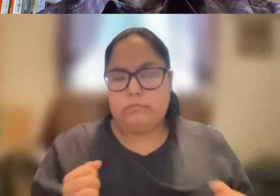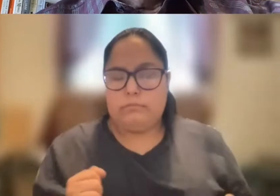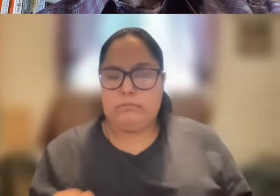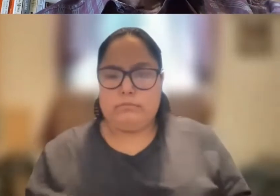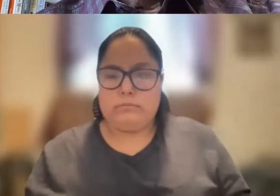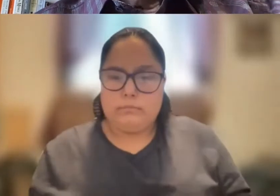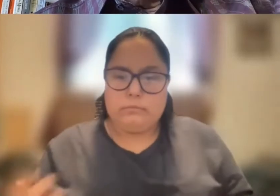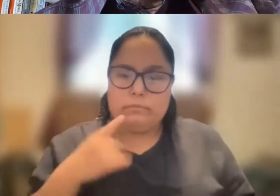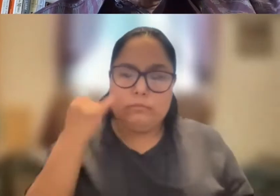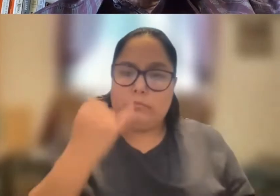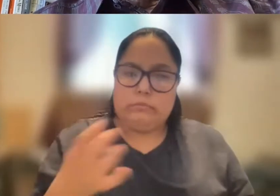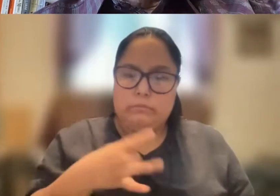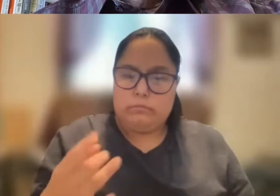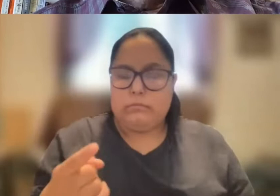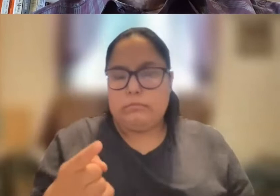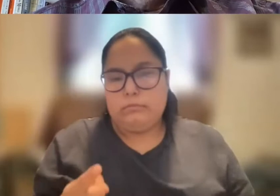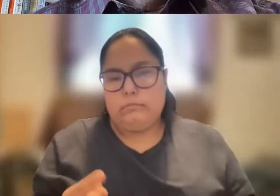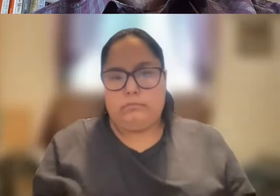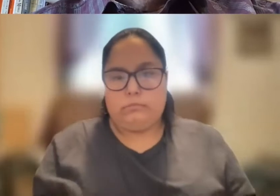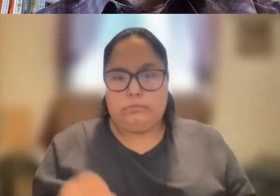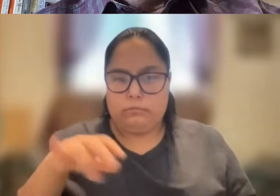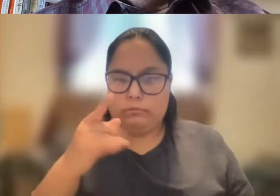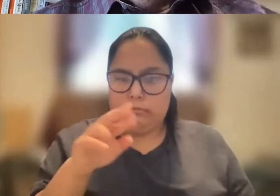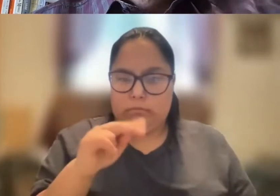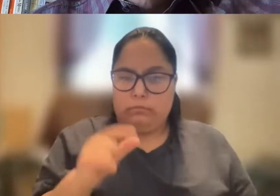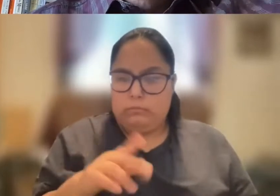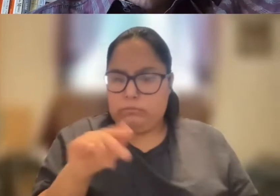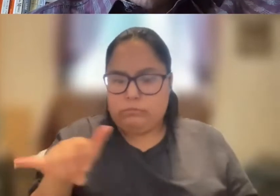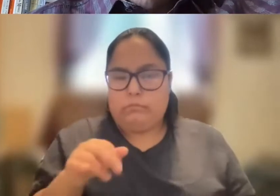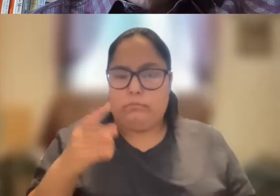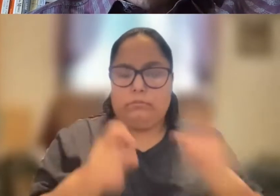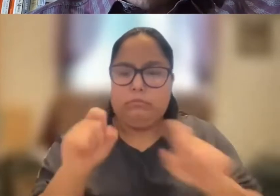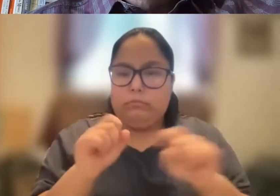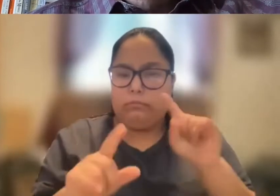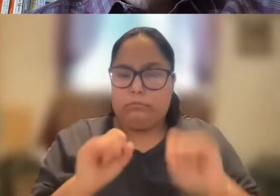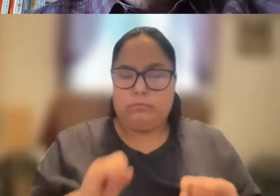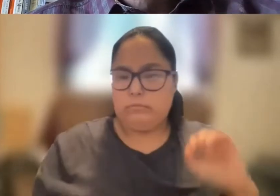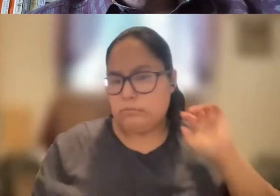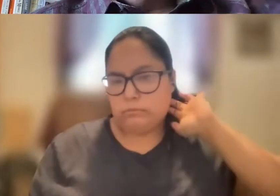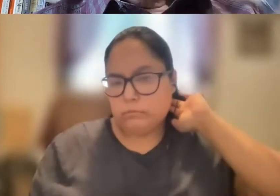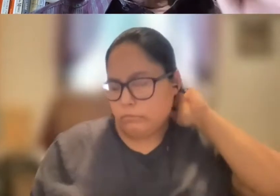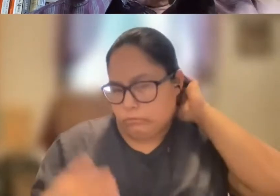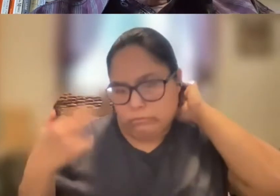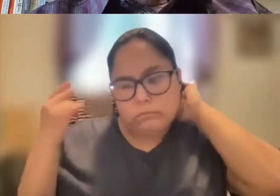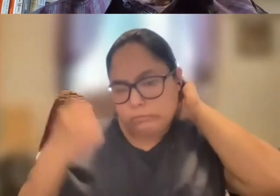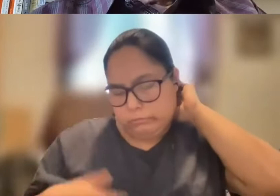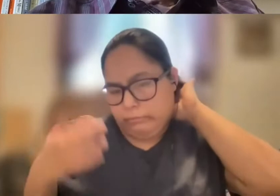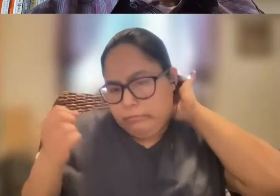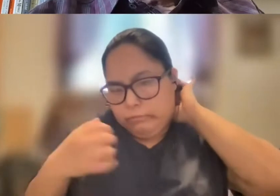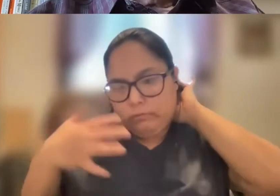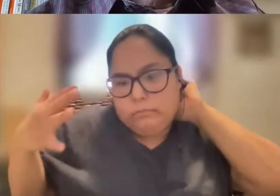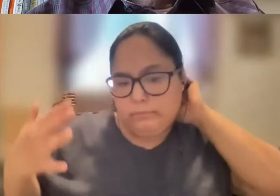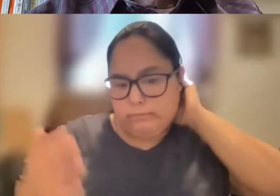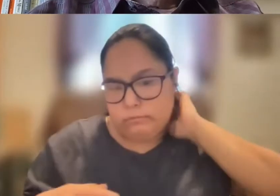So if you would like, Jan, Larry, I'm happy to take any questions. I'm happy to expand on